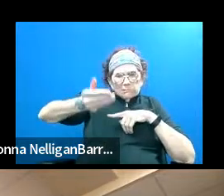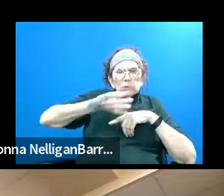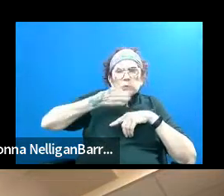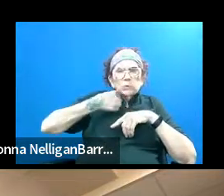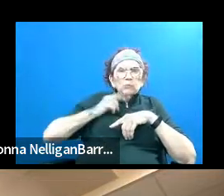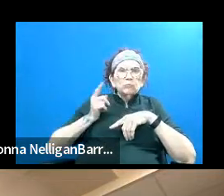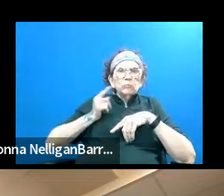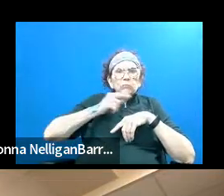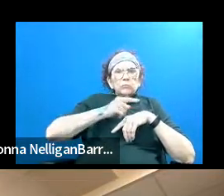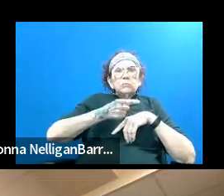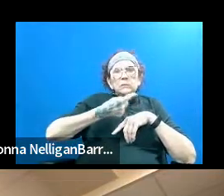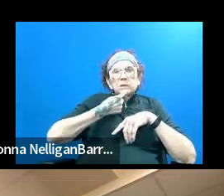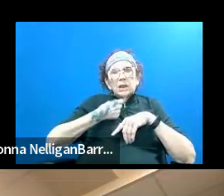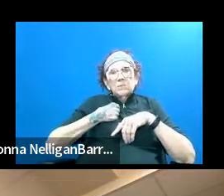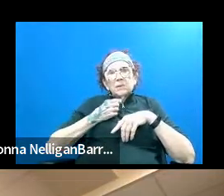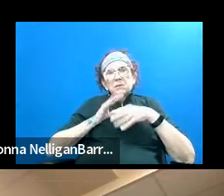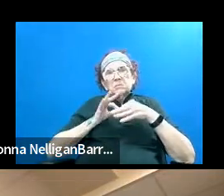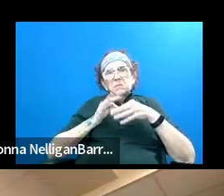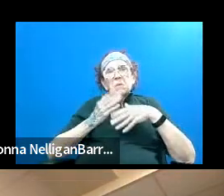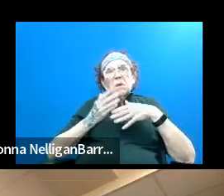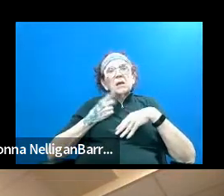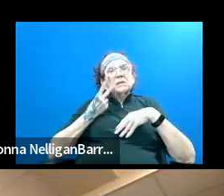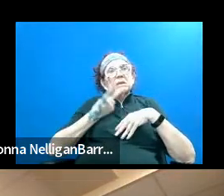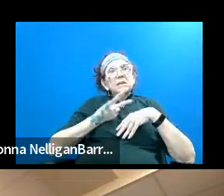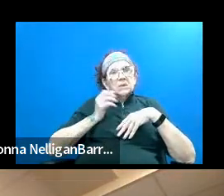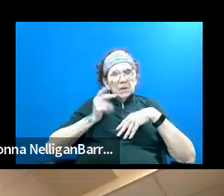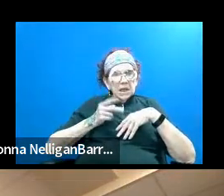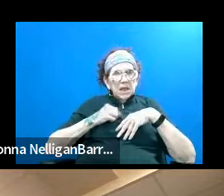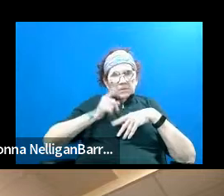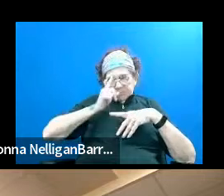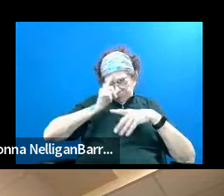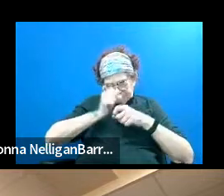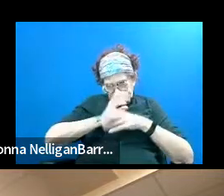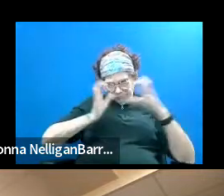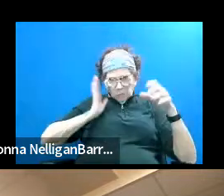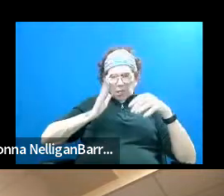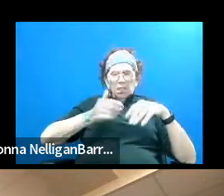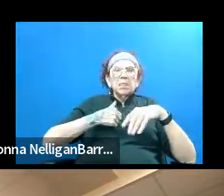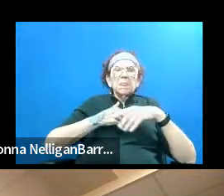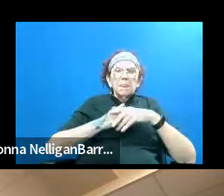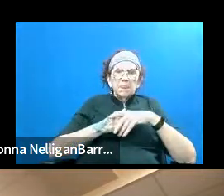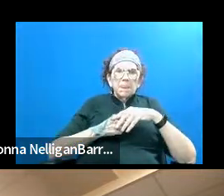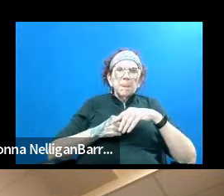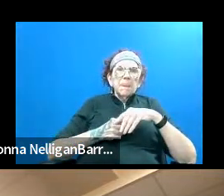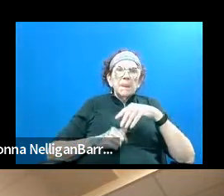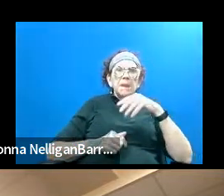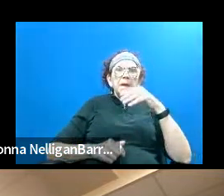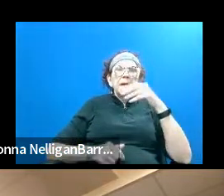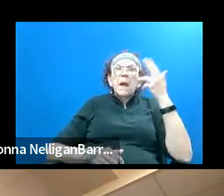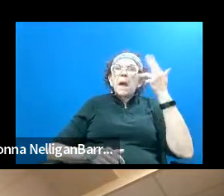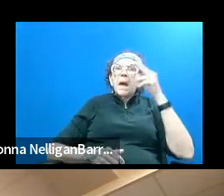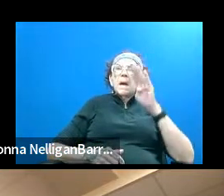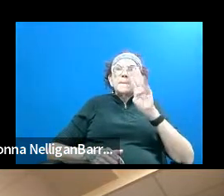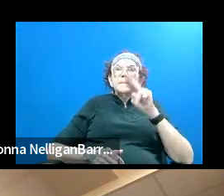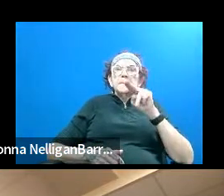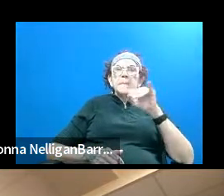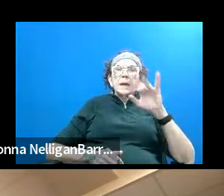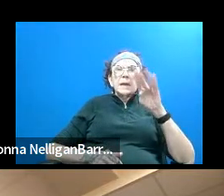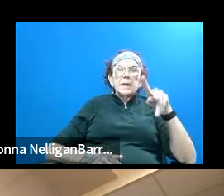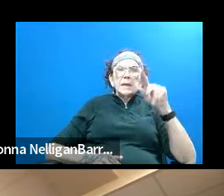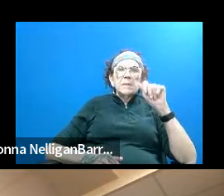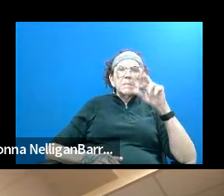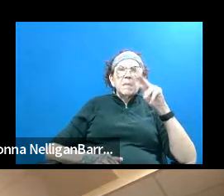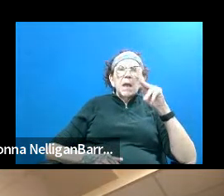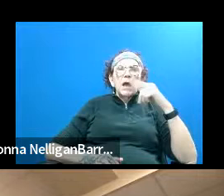blew my mind was a place called Bunny Park. And it looks a lot like what we're trying to do with Common Ground and the play spaces.